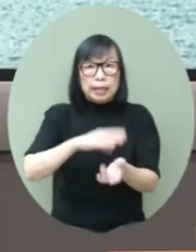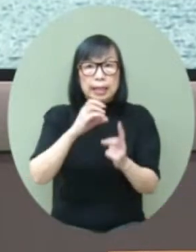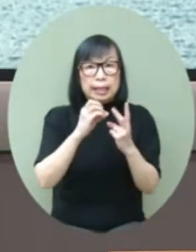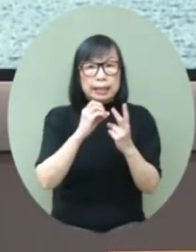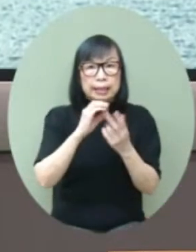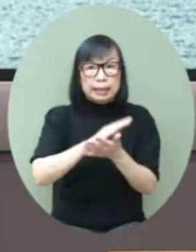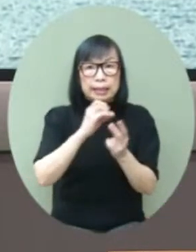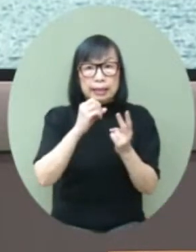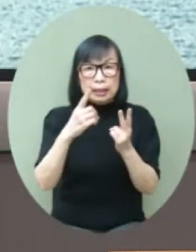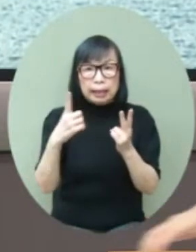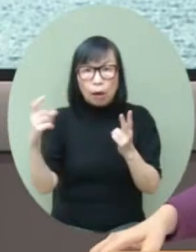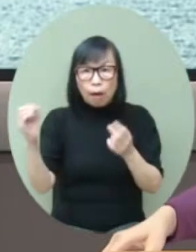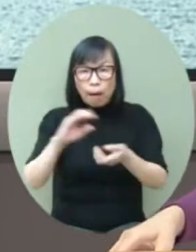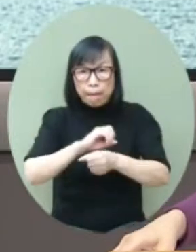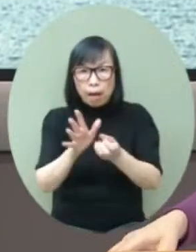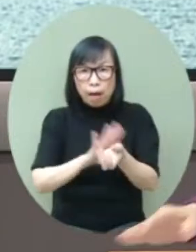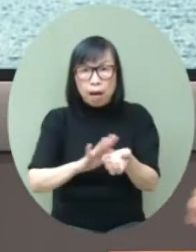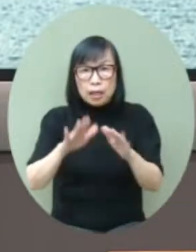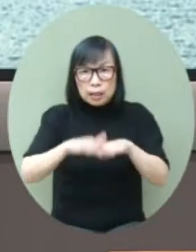and